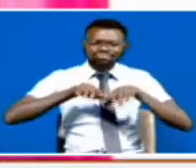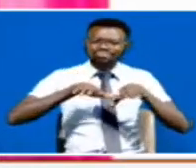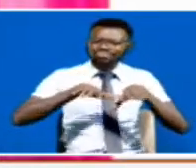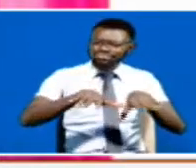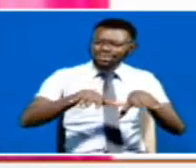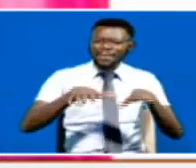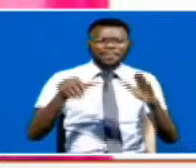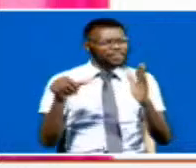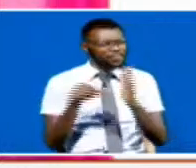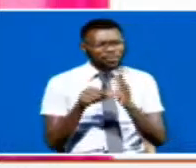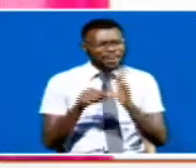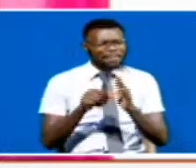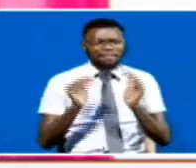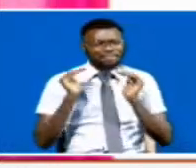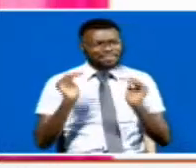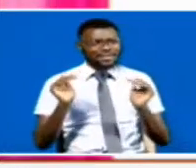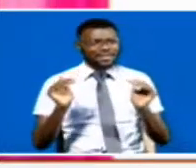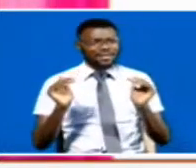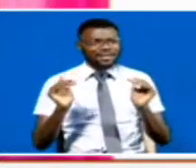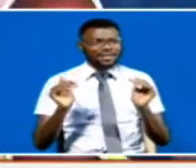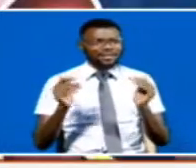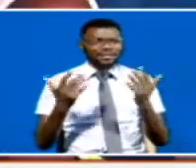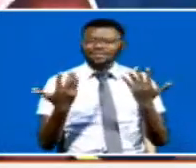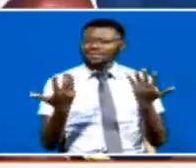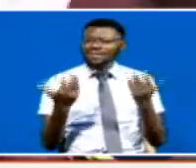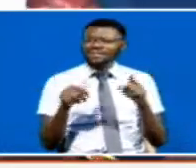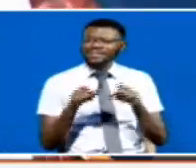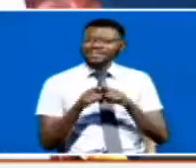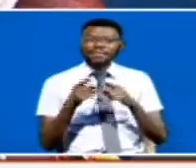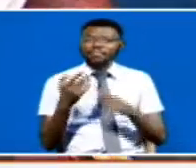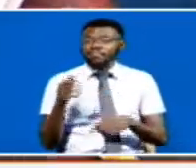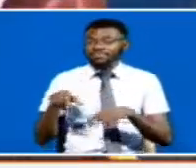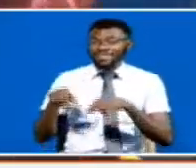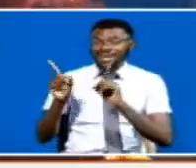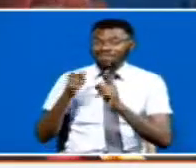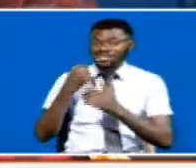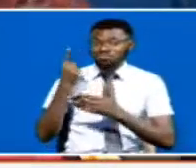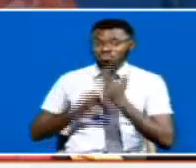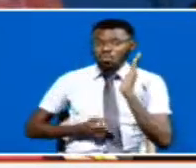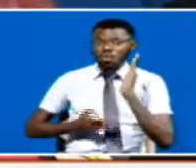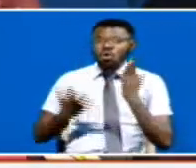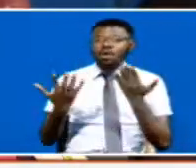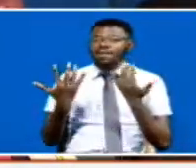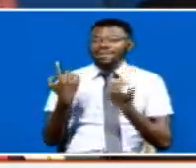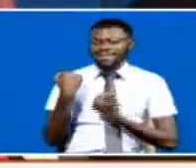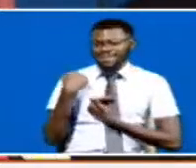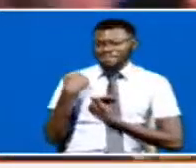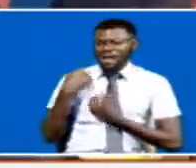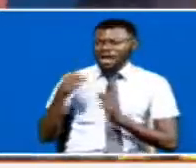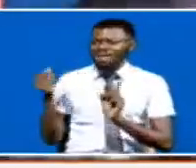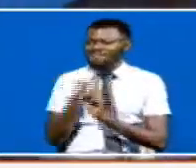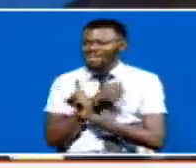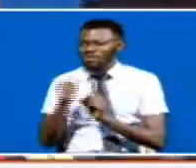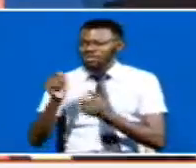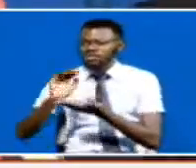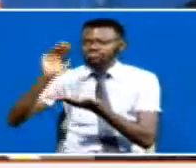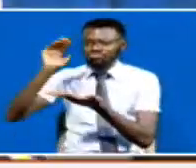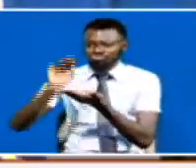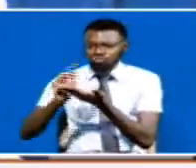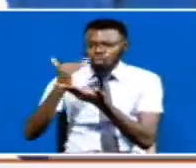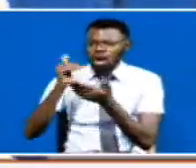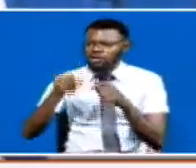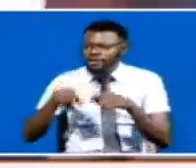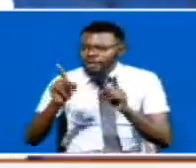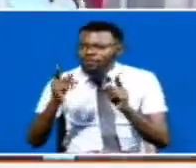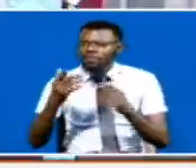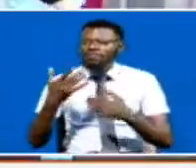pandemic hata. Unapata climate injustice. He says the numbers have greatly reduced thanks to art. He is,